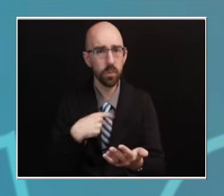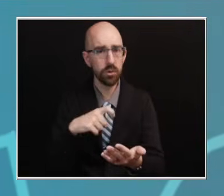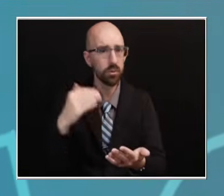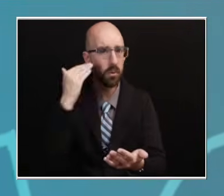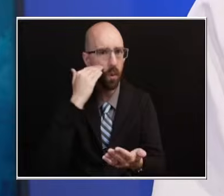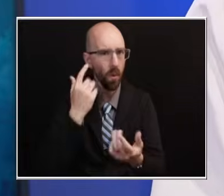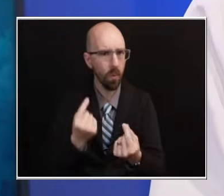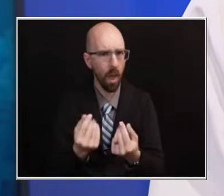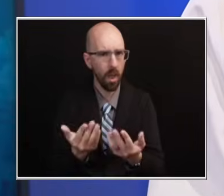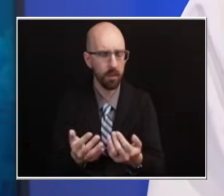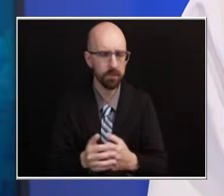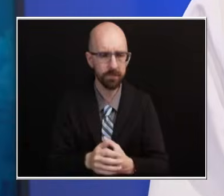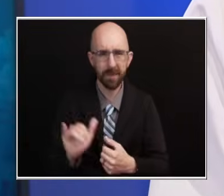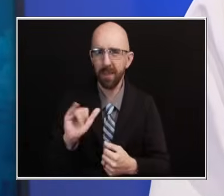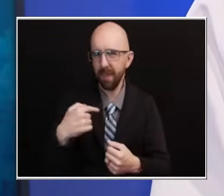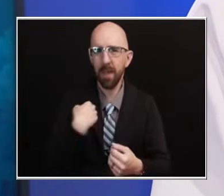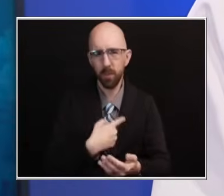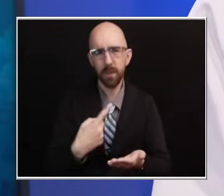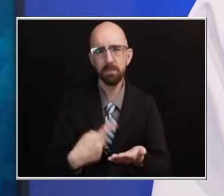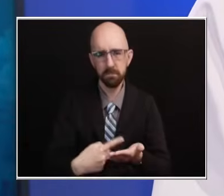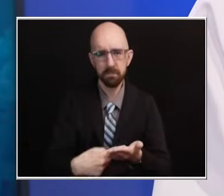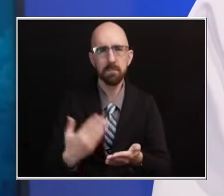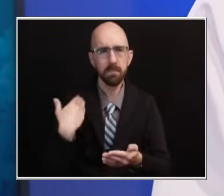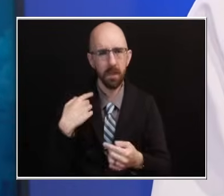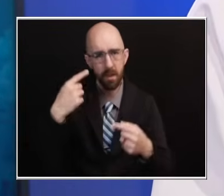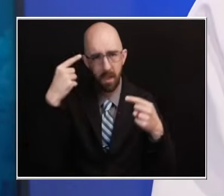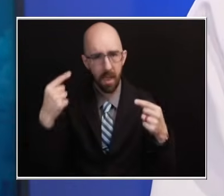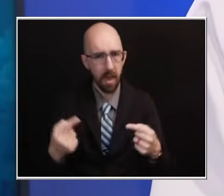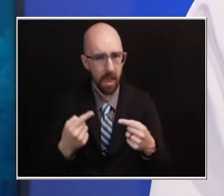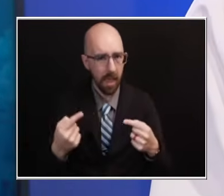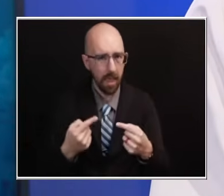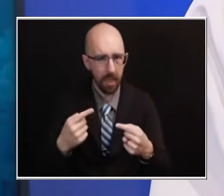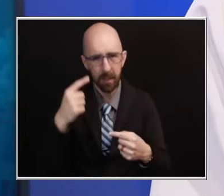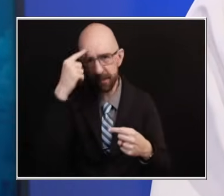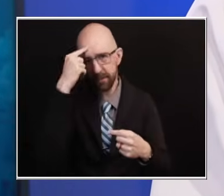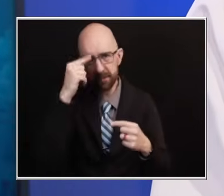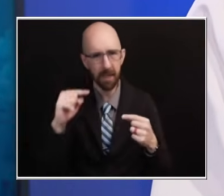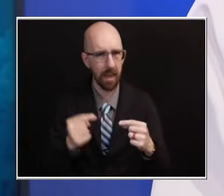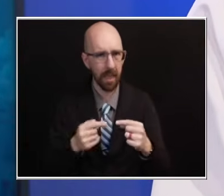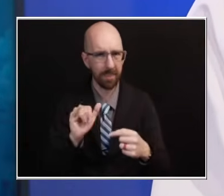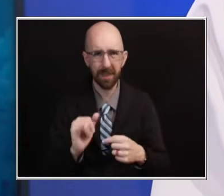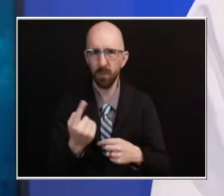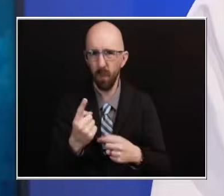we had talked about before, headaches I think are a big one, and then